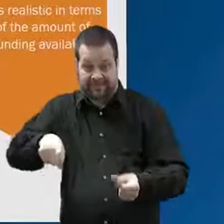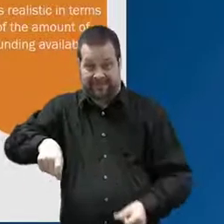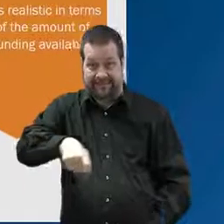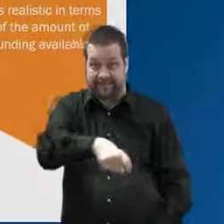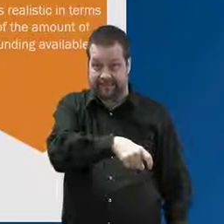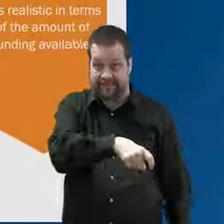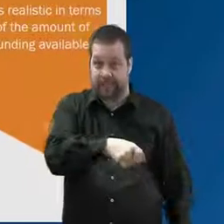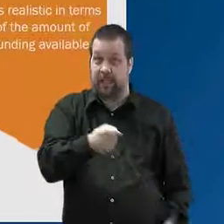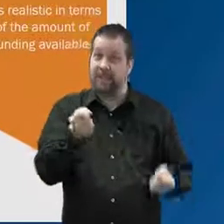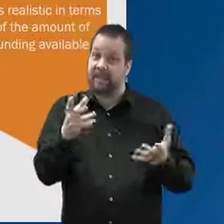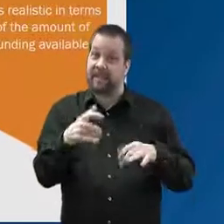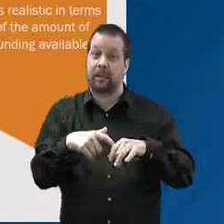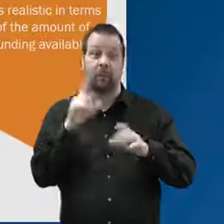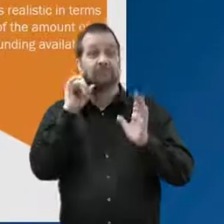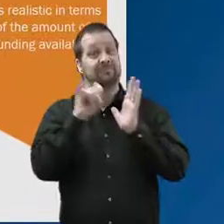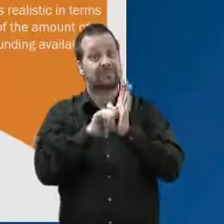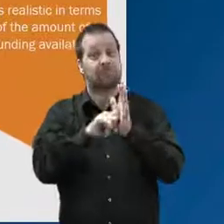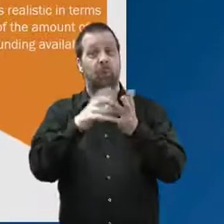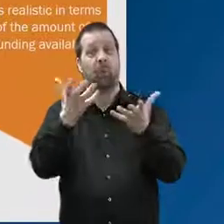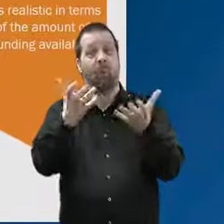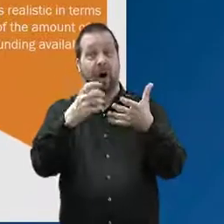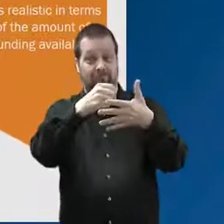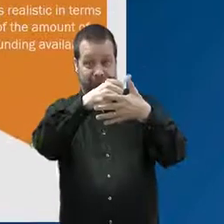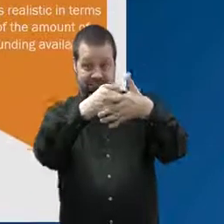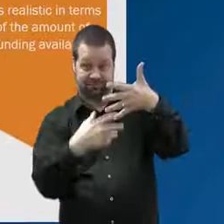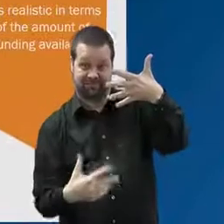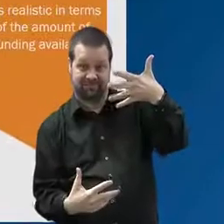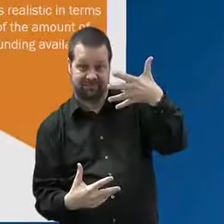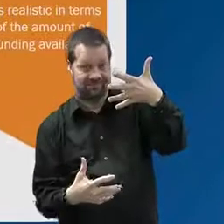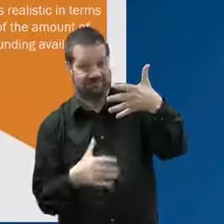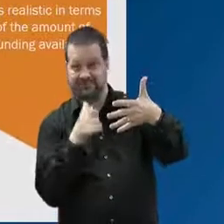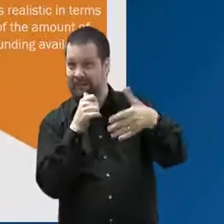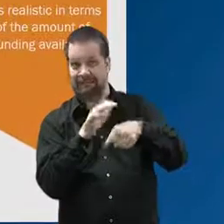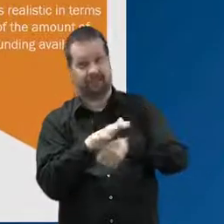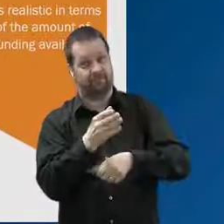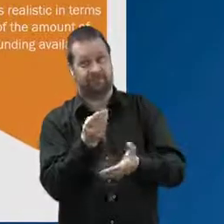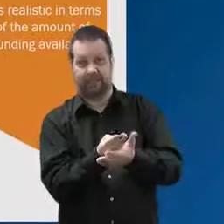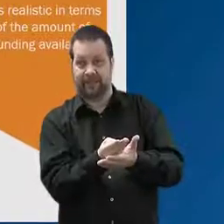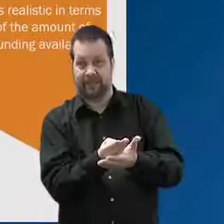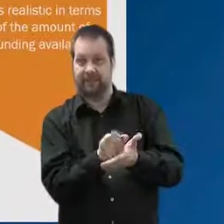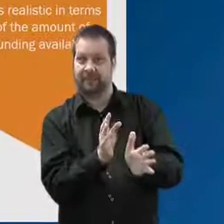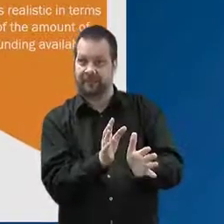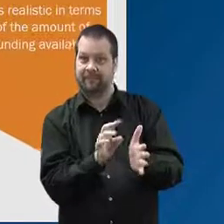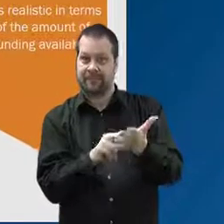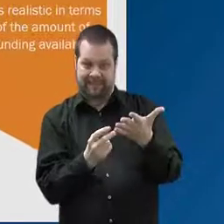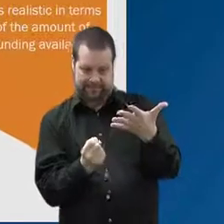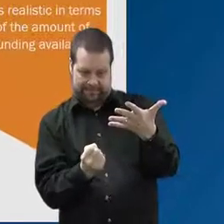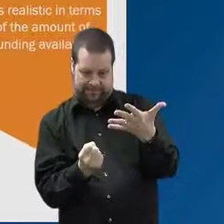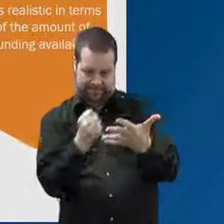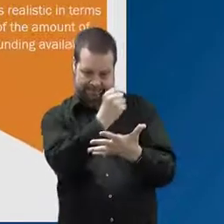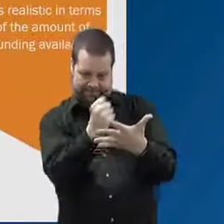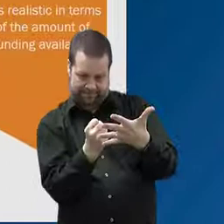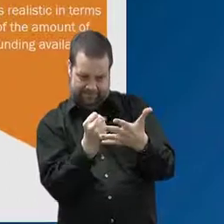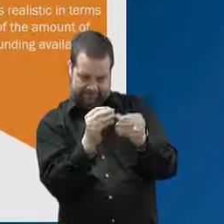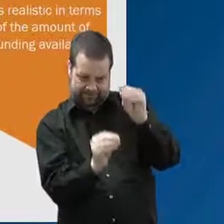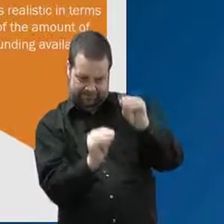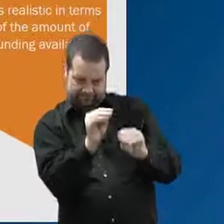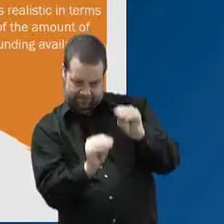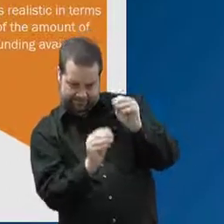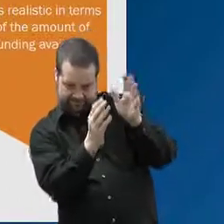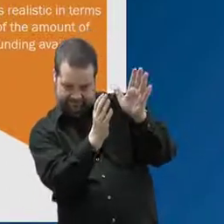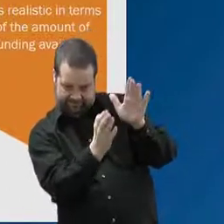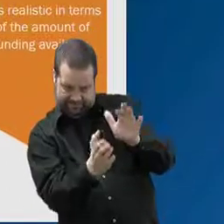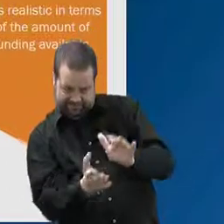Frequently, we identify more improvements than we have money to implement. This means prioritizing according to those items that are